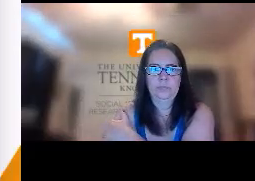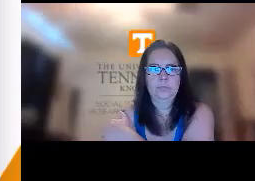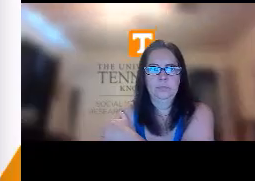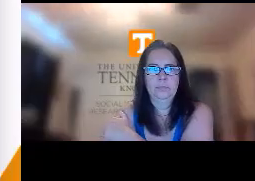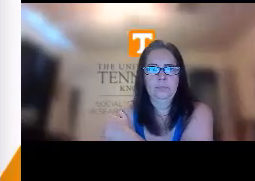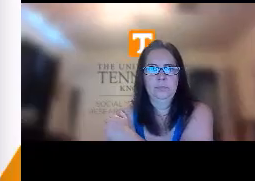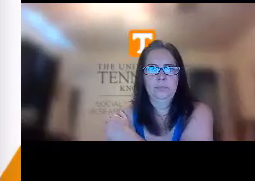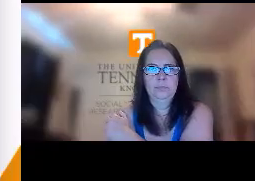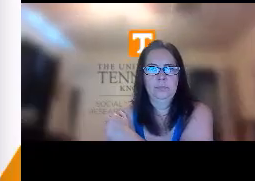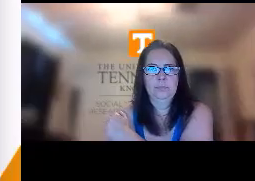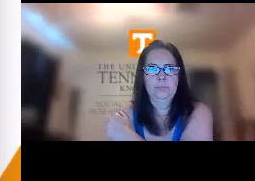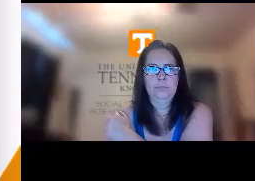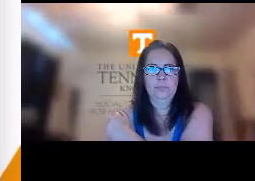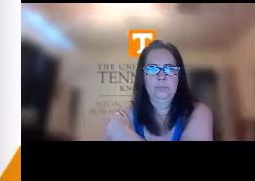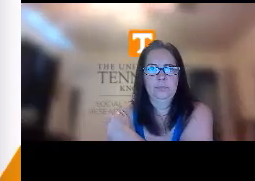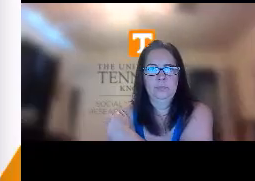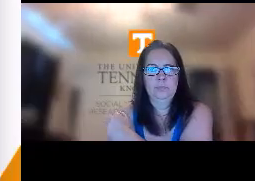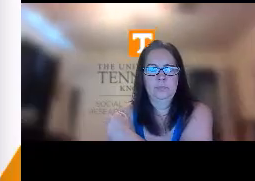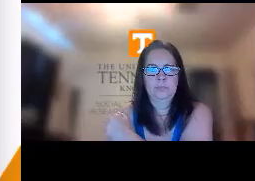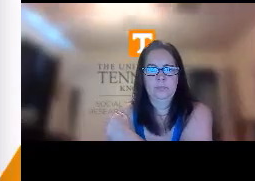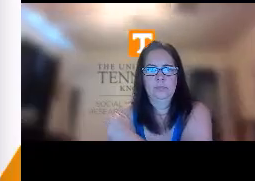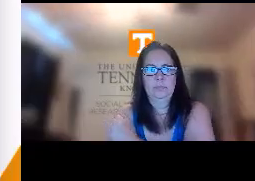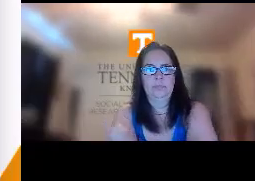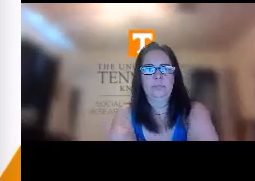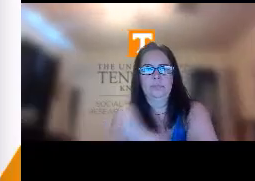look like going forward.